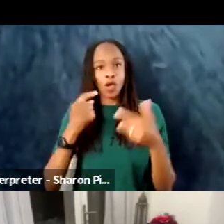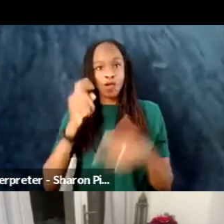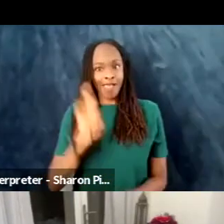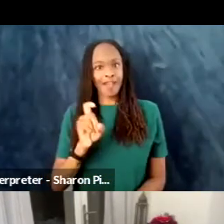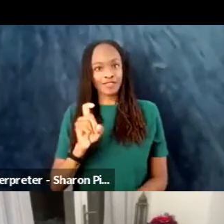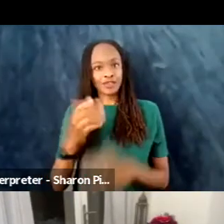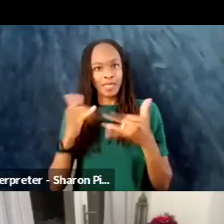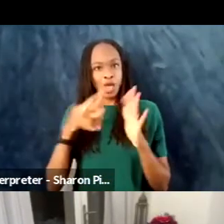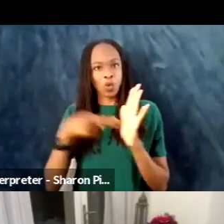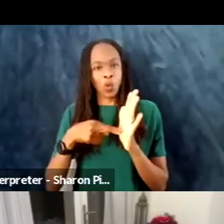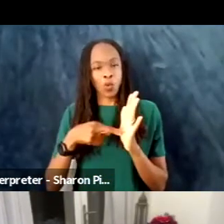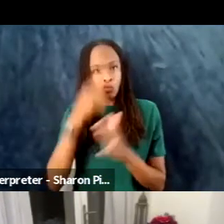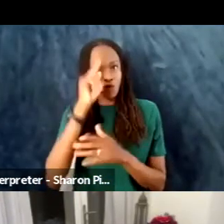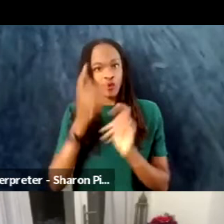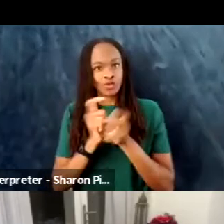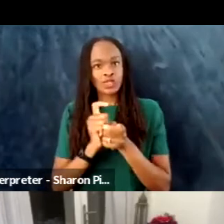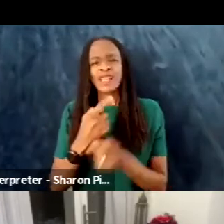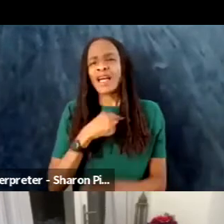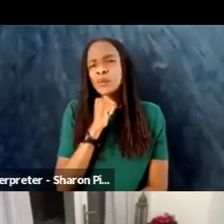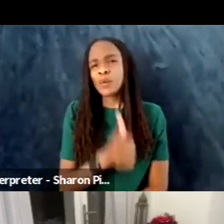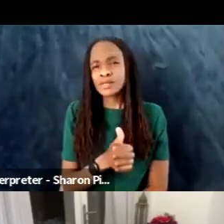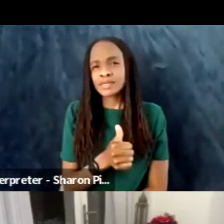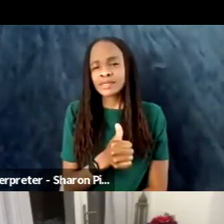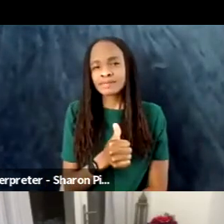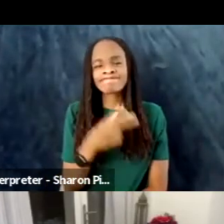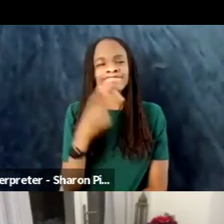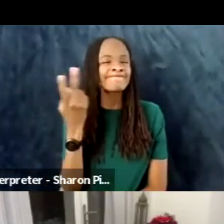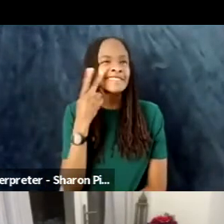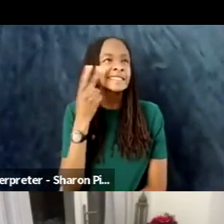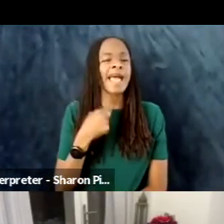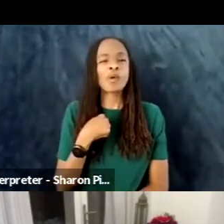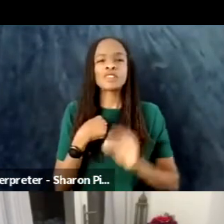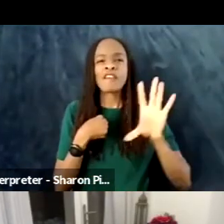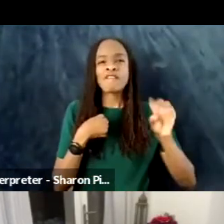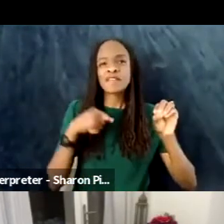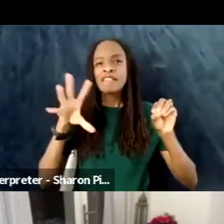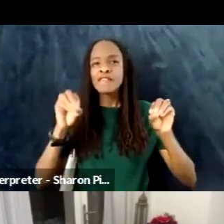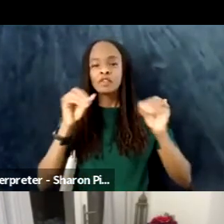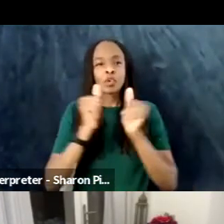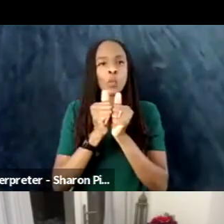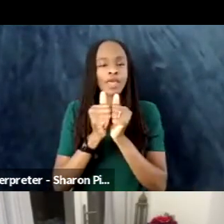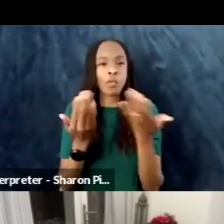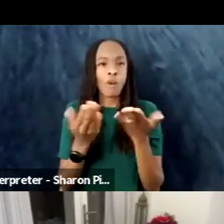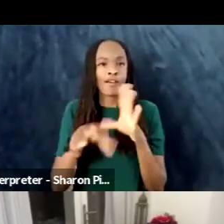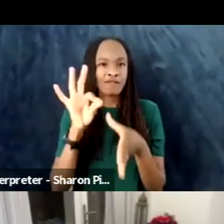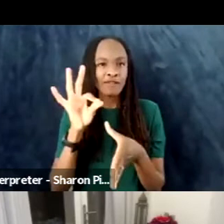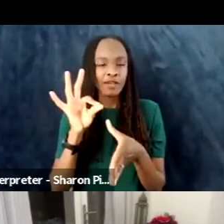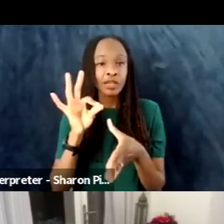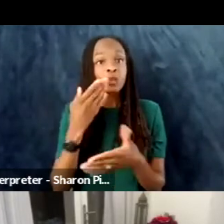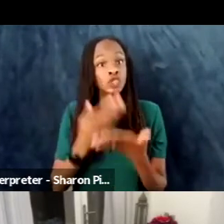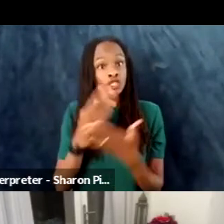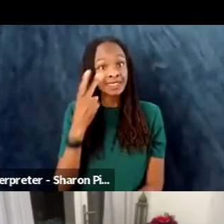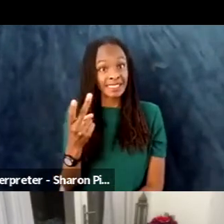And I wasn't, let's say I was a 50-50 with the findings which came about. It was good to